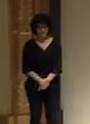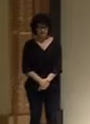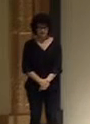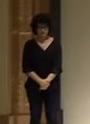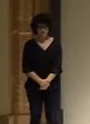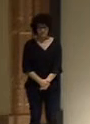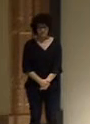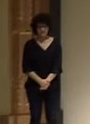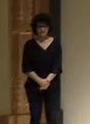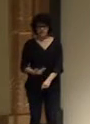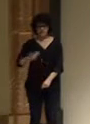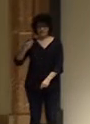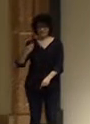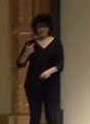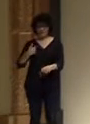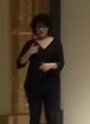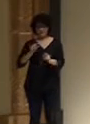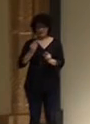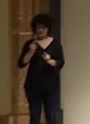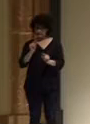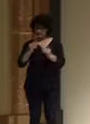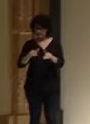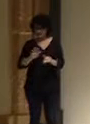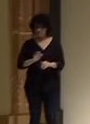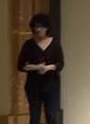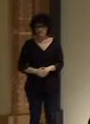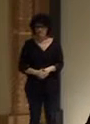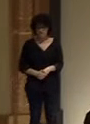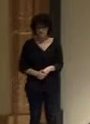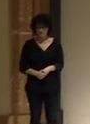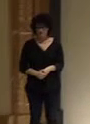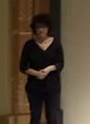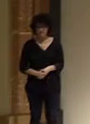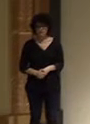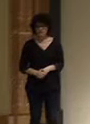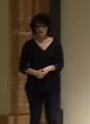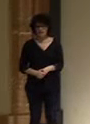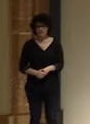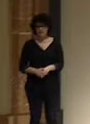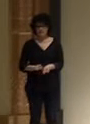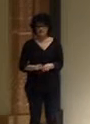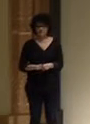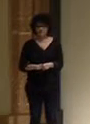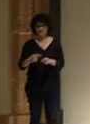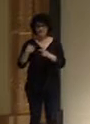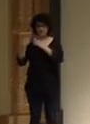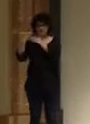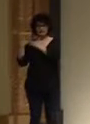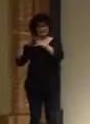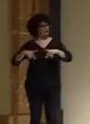And before I hand over to our host in this beautiful building, this beautiful theater, Thiago